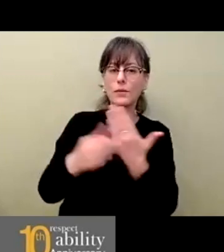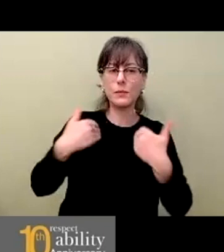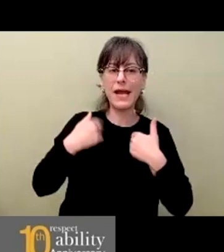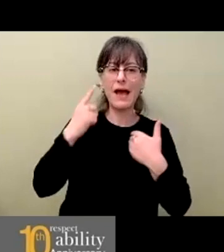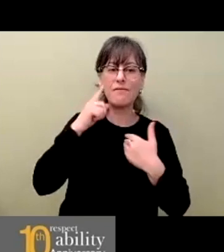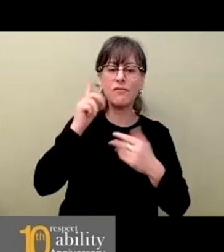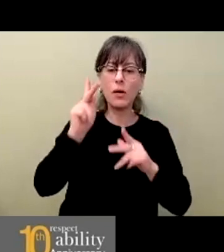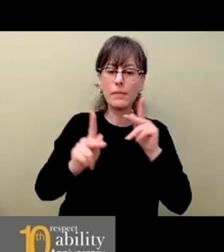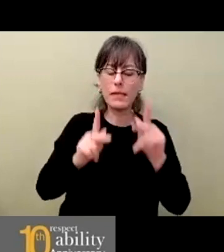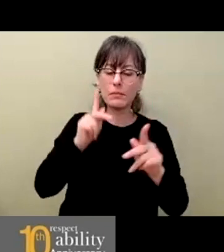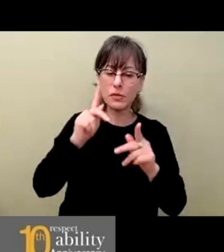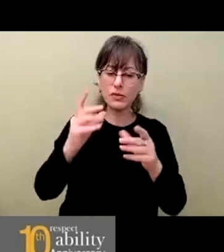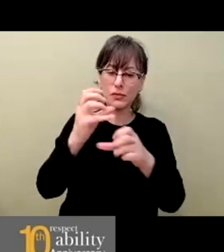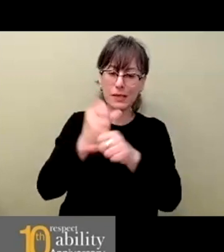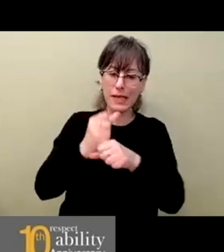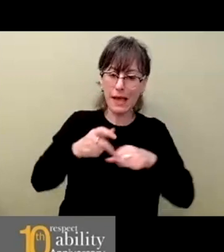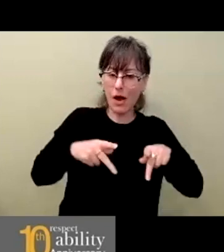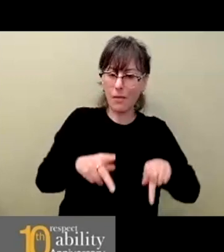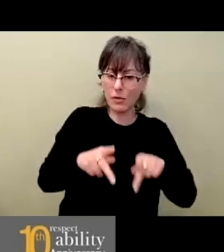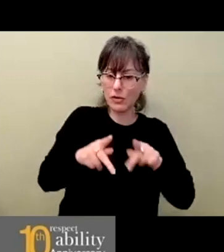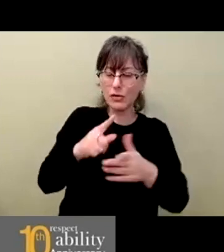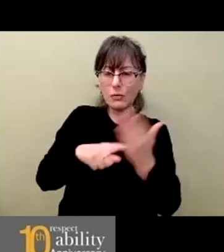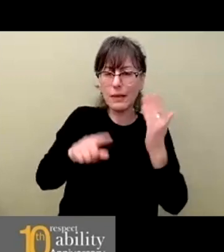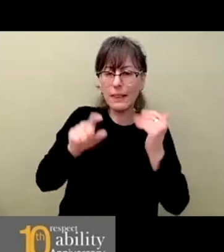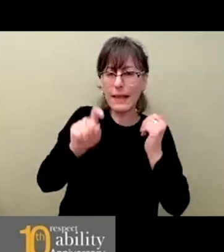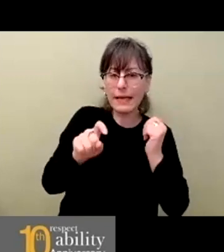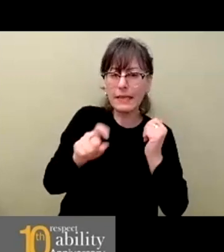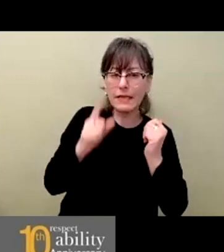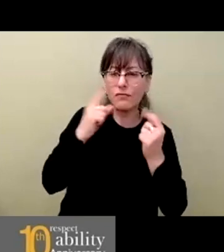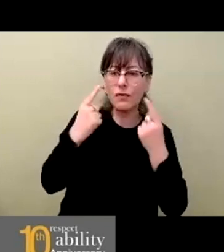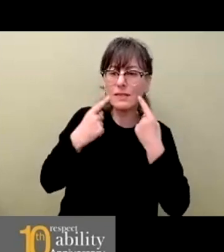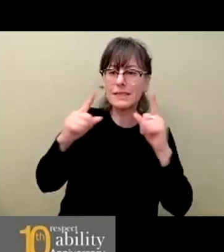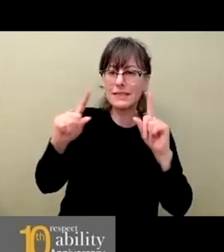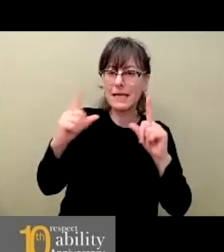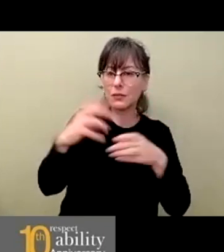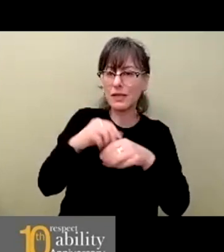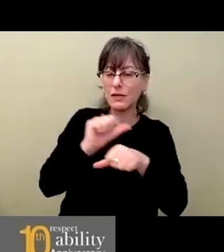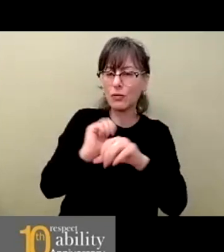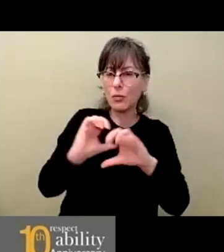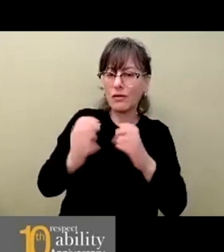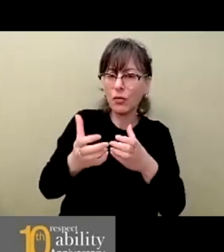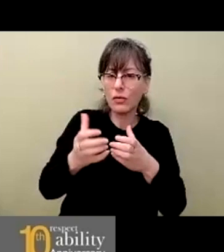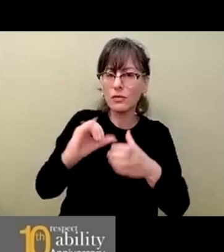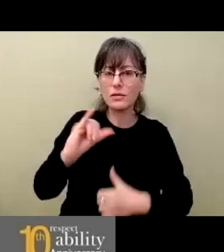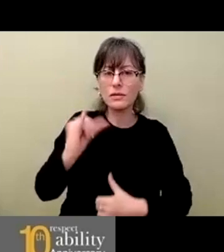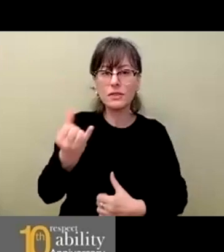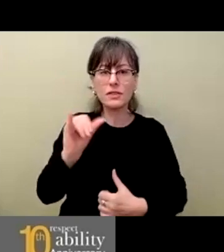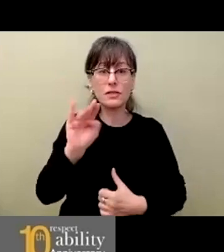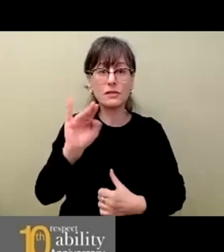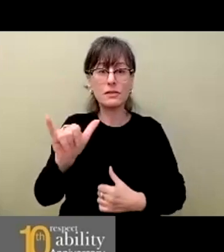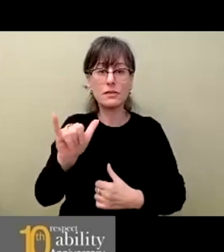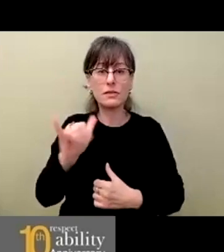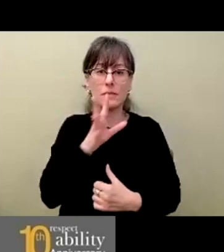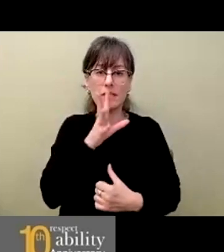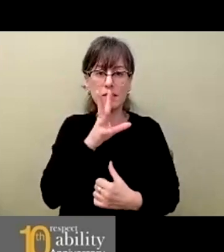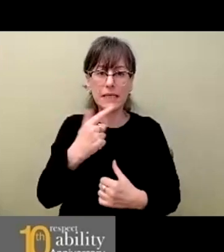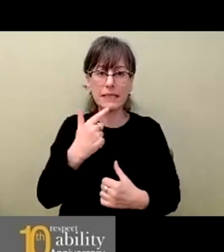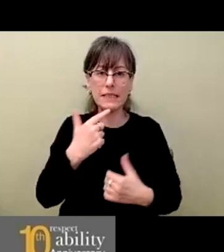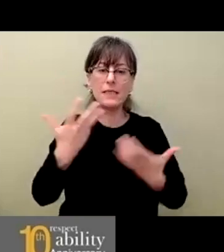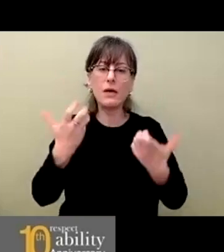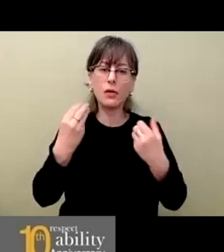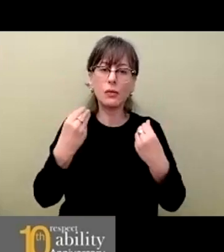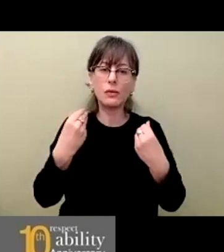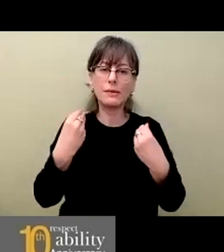gain the career-specific opportunities and skills they need to succeed in the workforce? So I want to give a